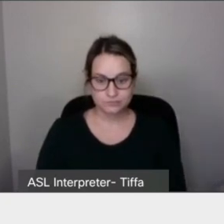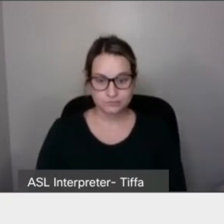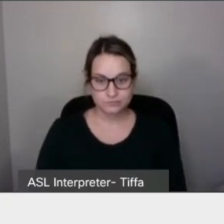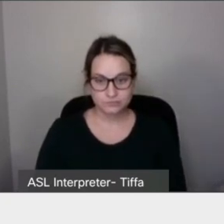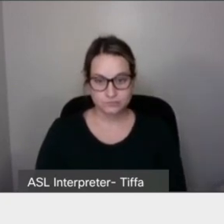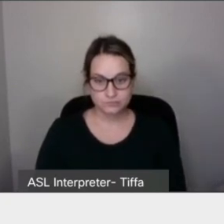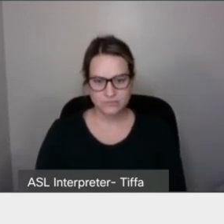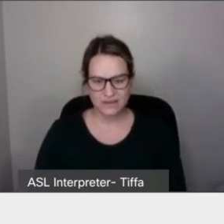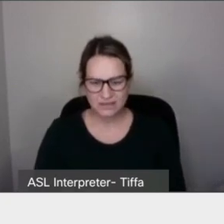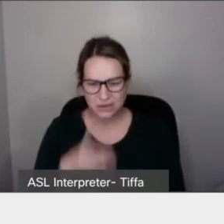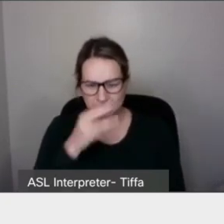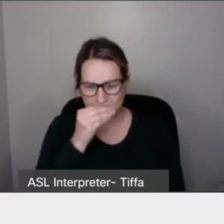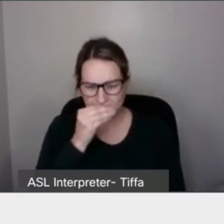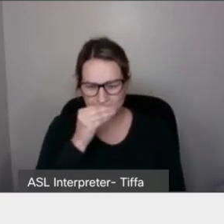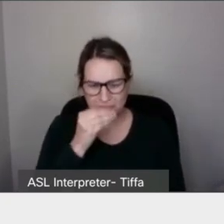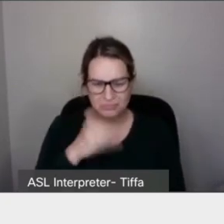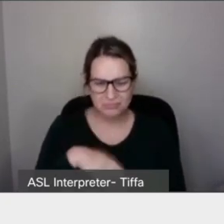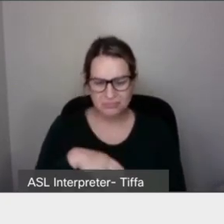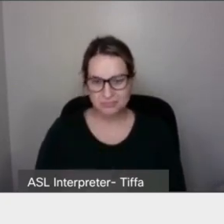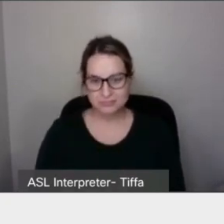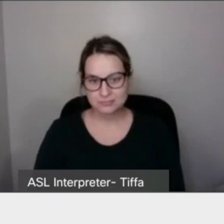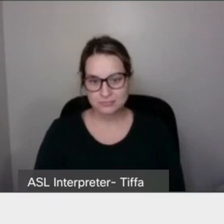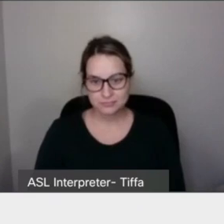I think you're on mute, sir.